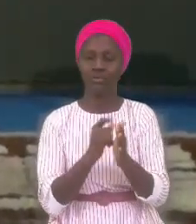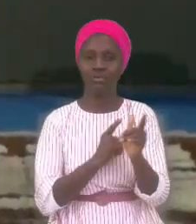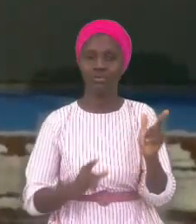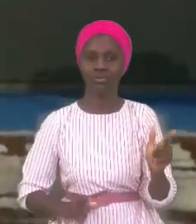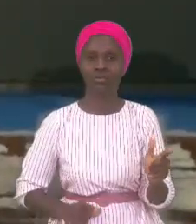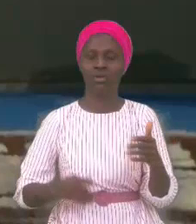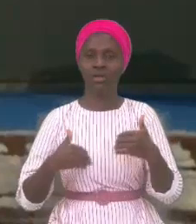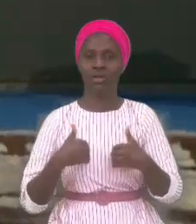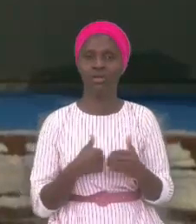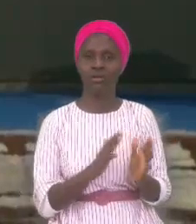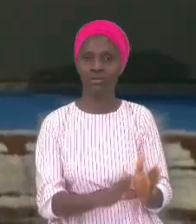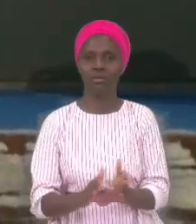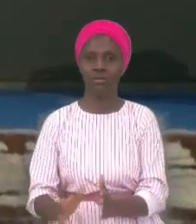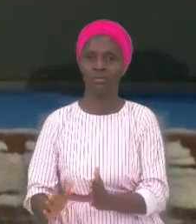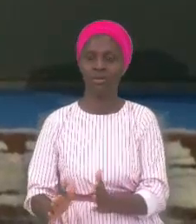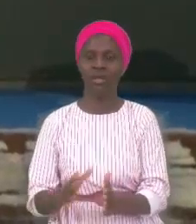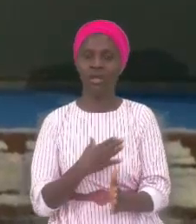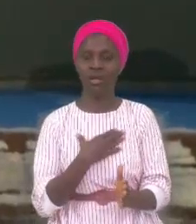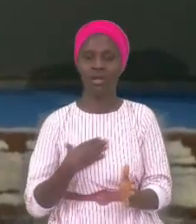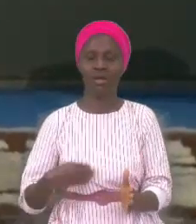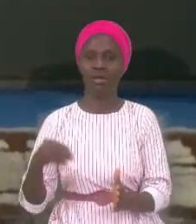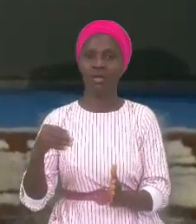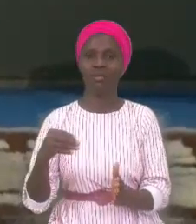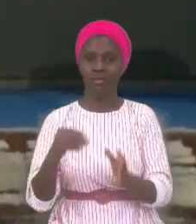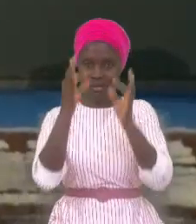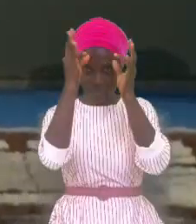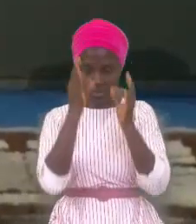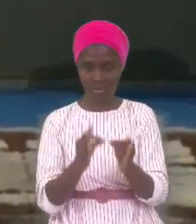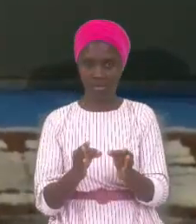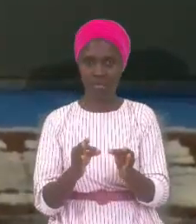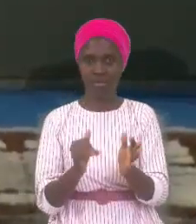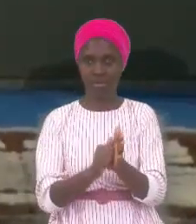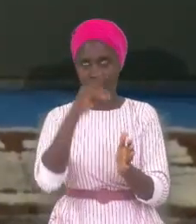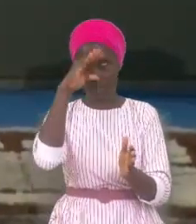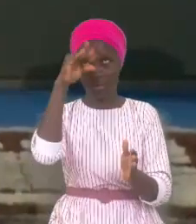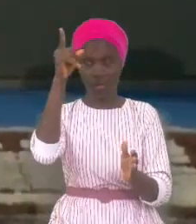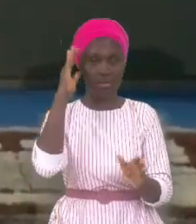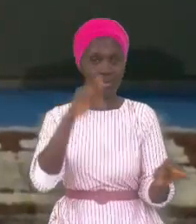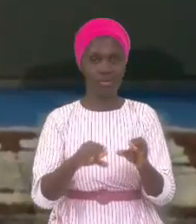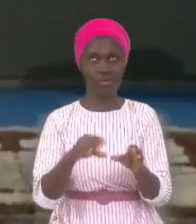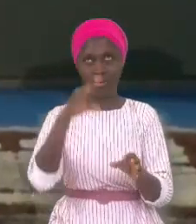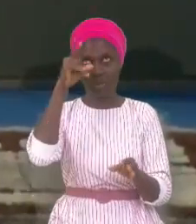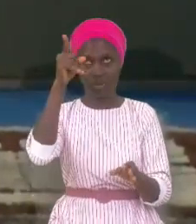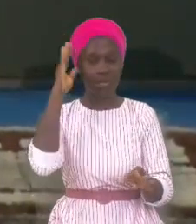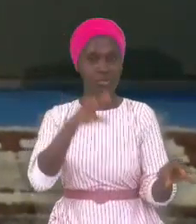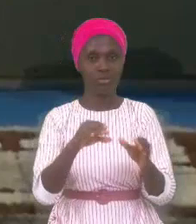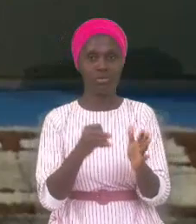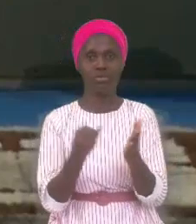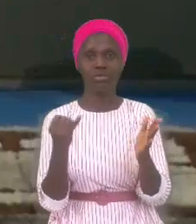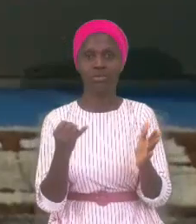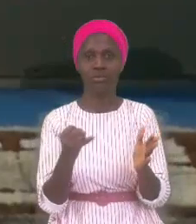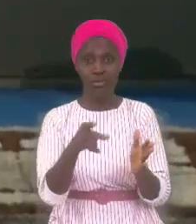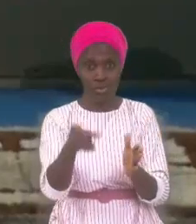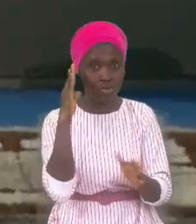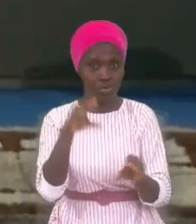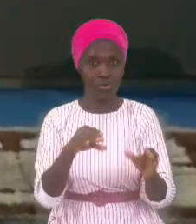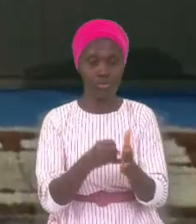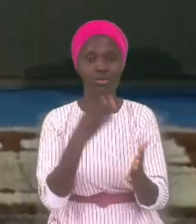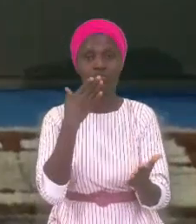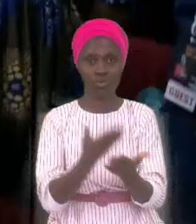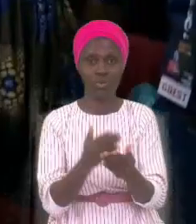envisages and plans and ordains, you will do. You'll do it creditably well in Jesus'